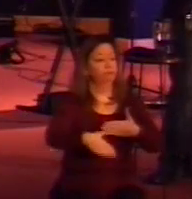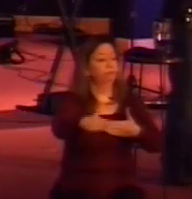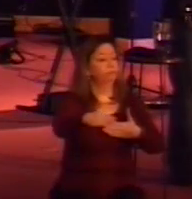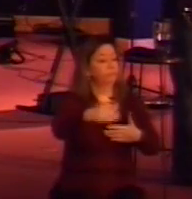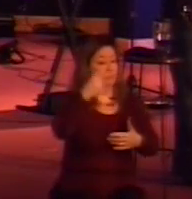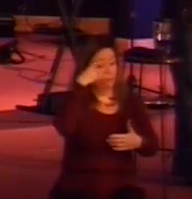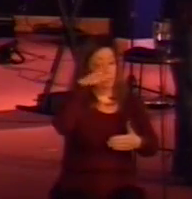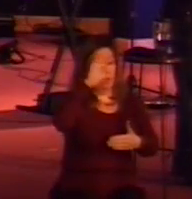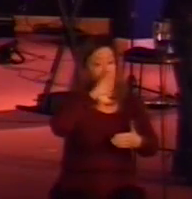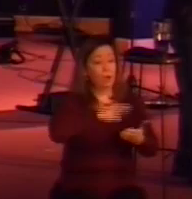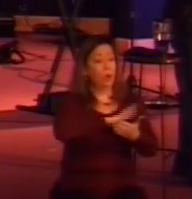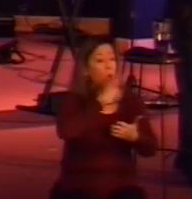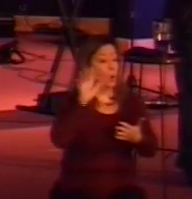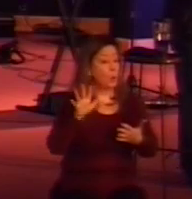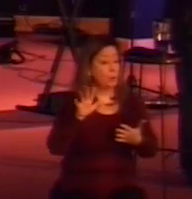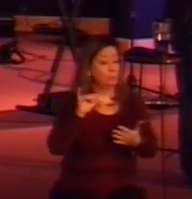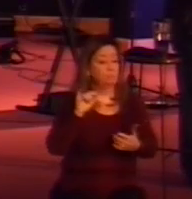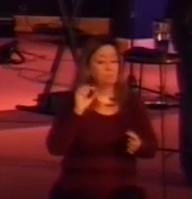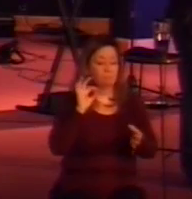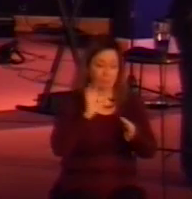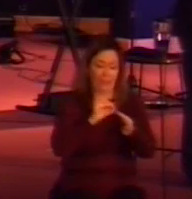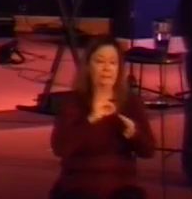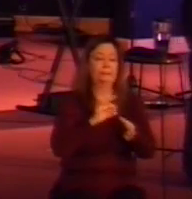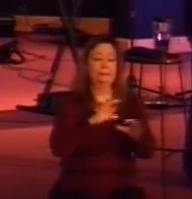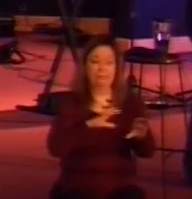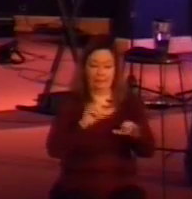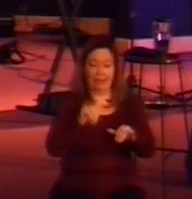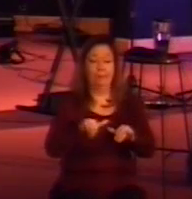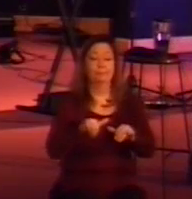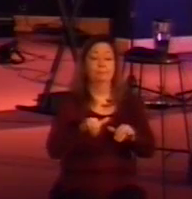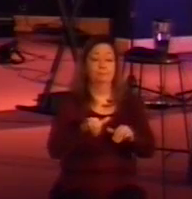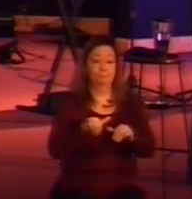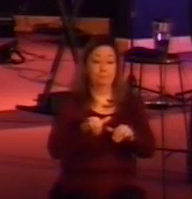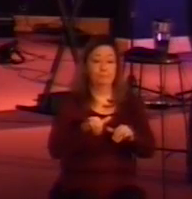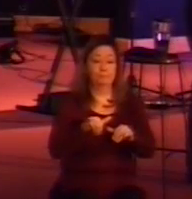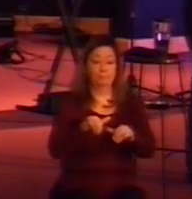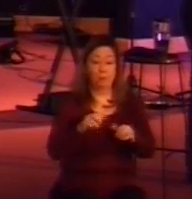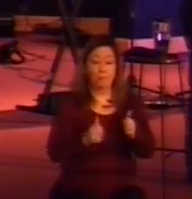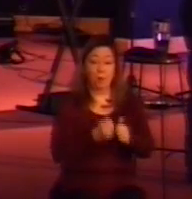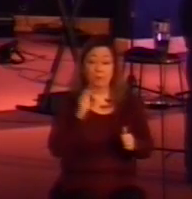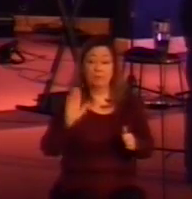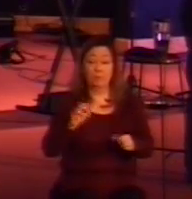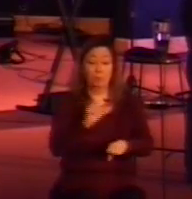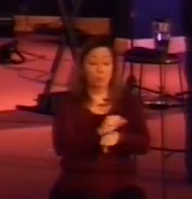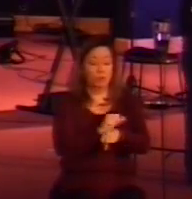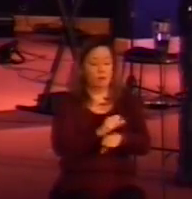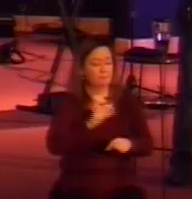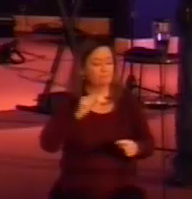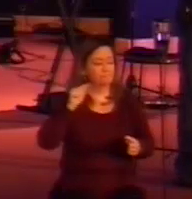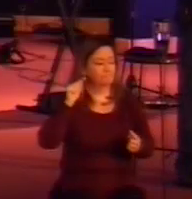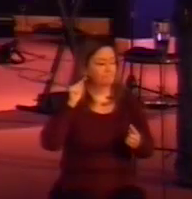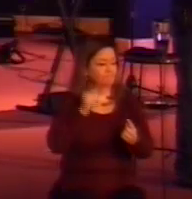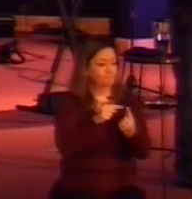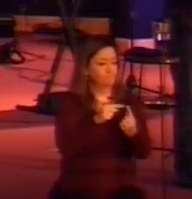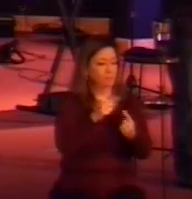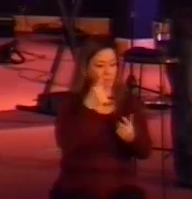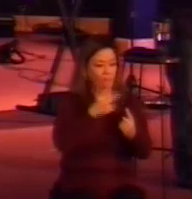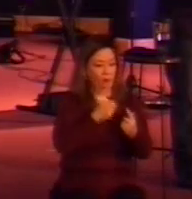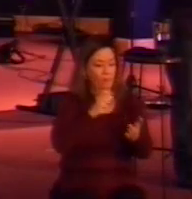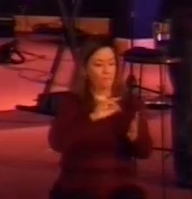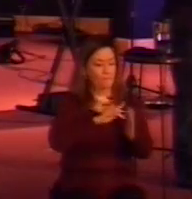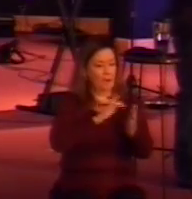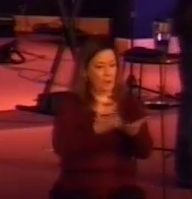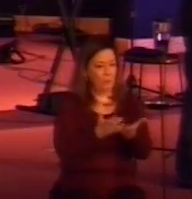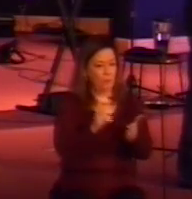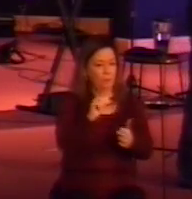of God. And that's exactly what he did. Most of Bach's works were explicitly biblical.